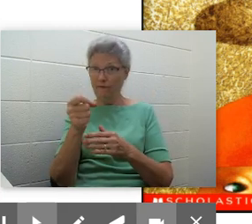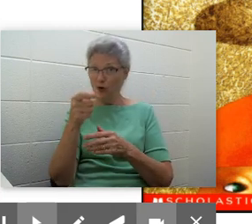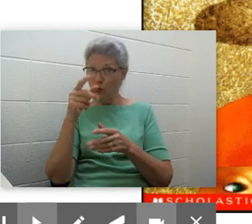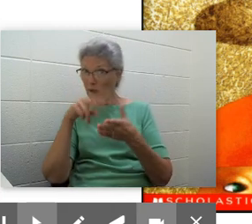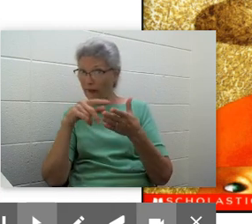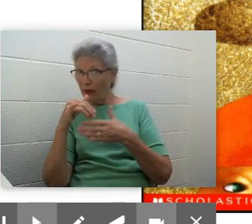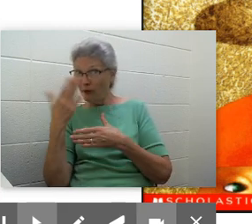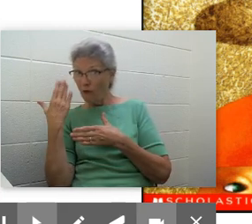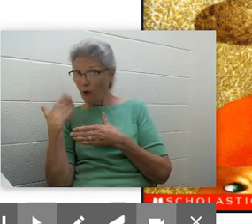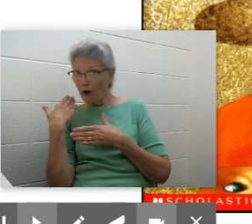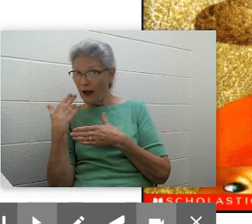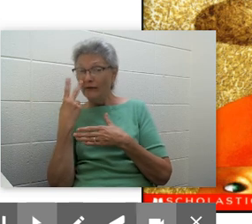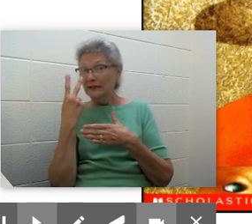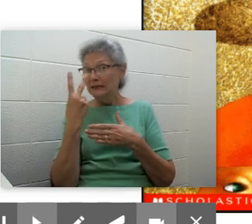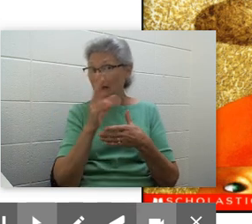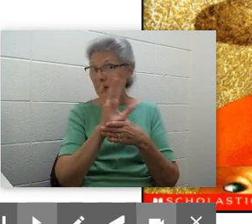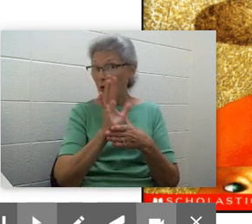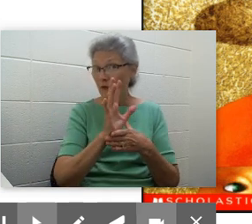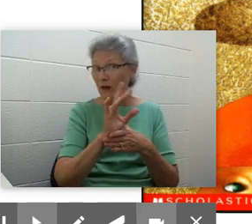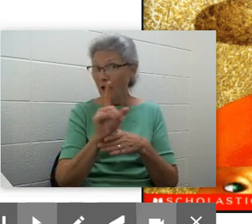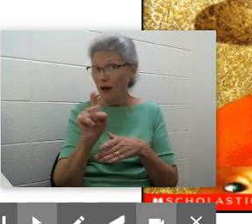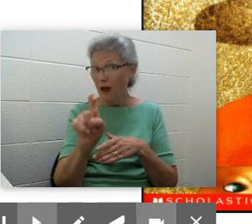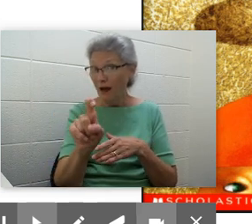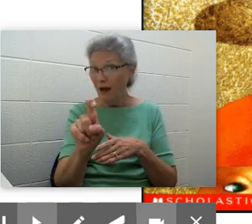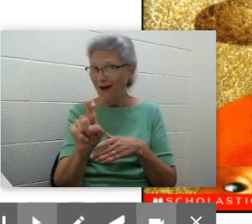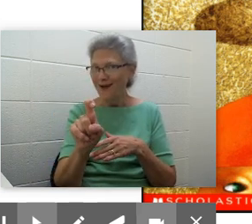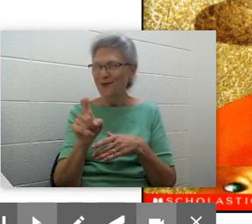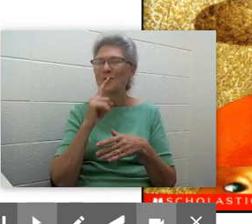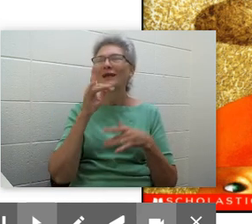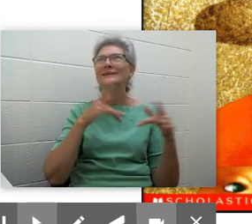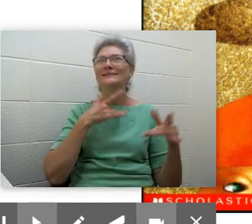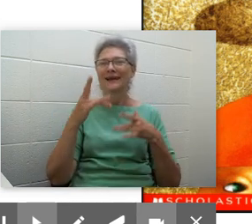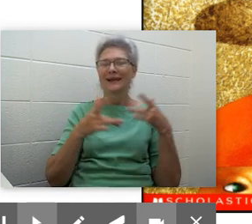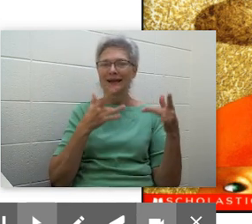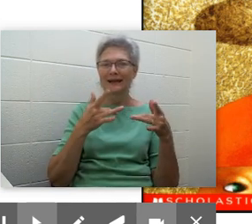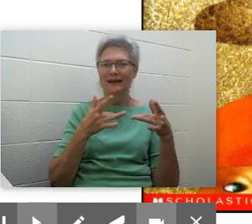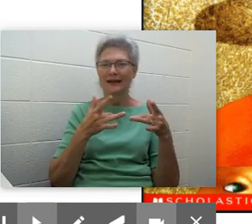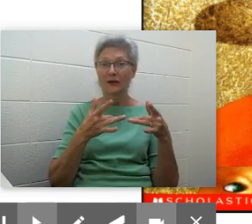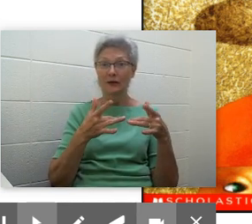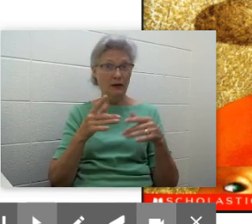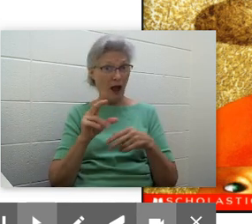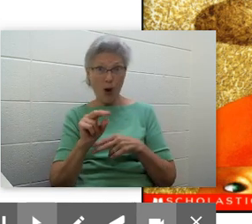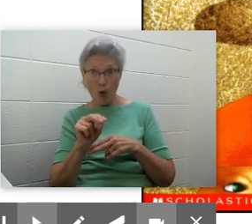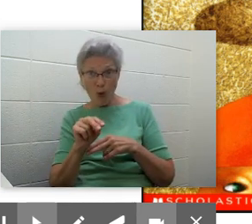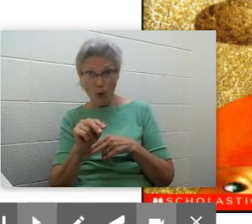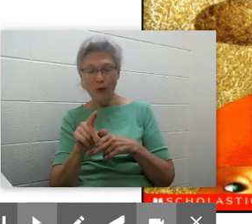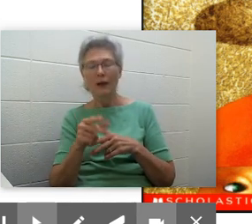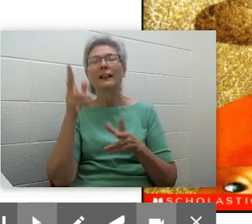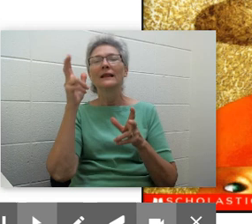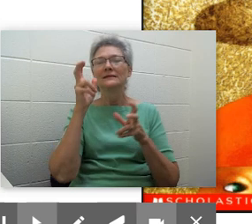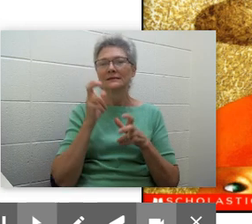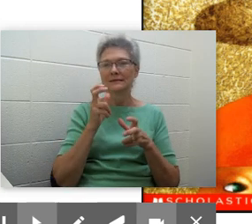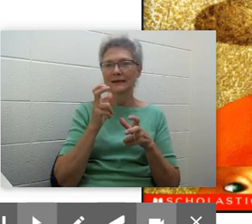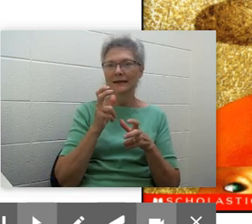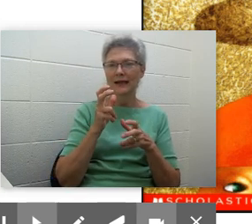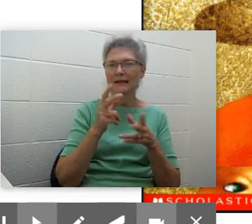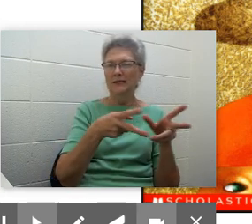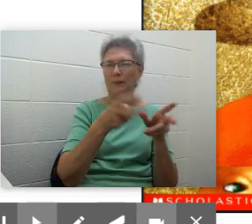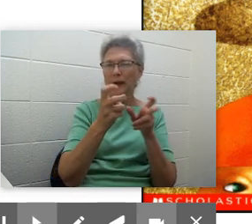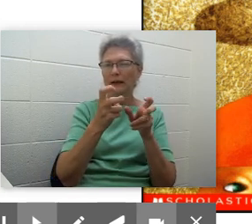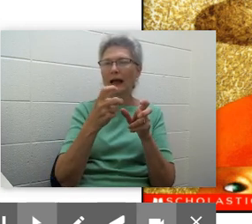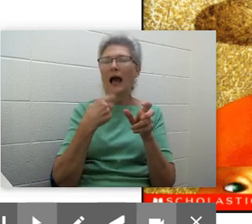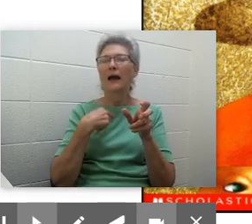read it? Have you ever watched the movie? Super exciting. If you haven't, listen here in this little